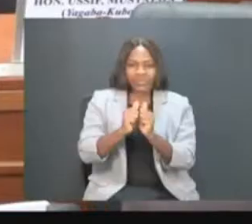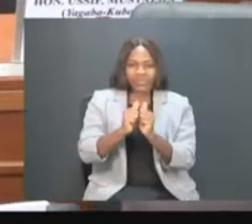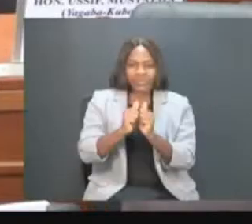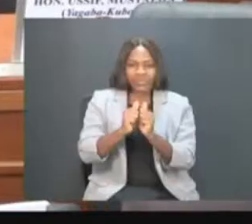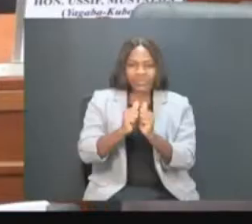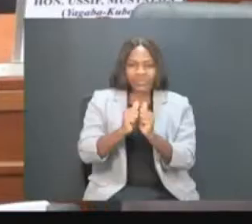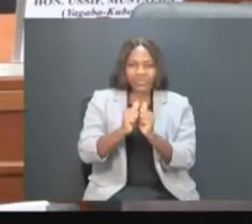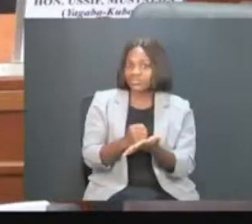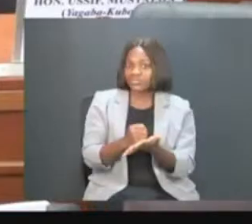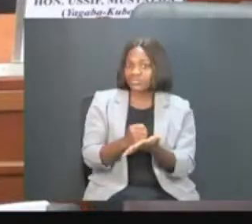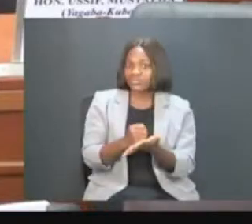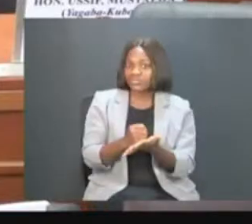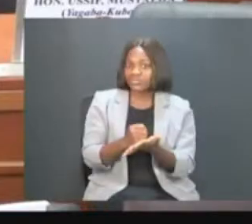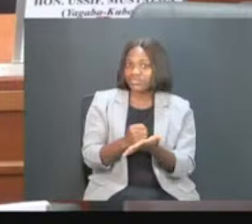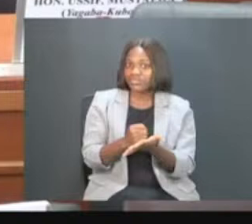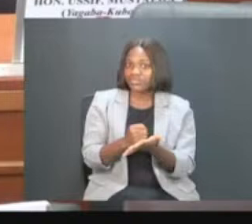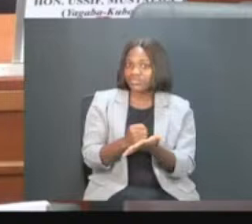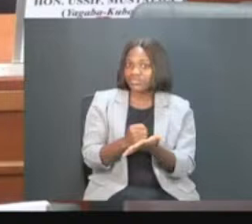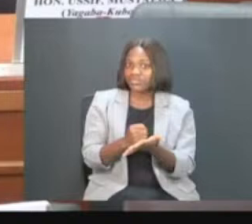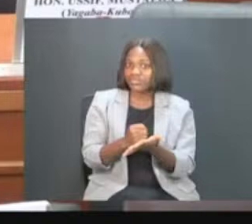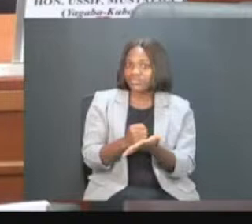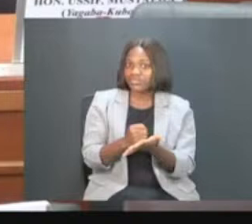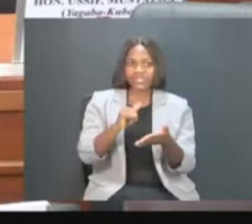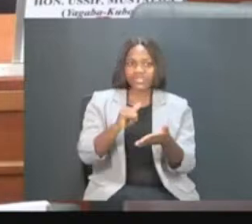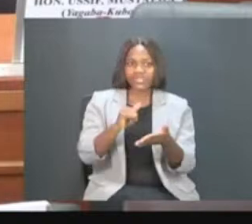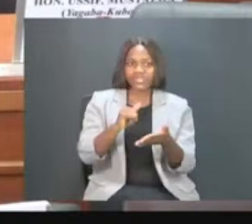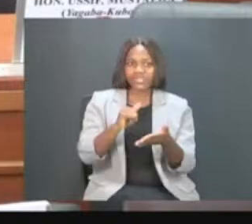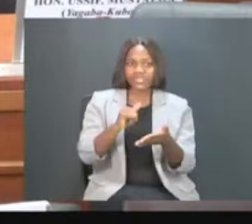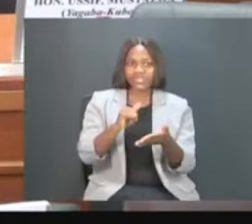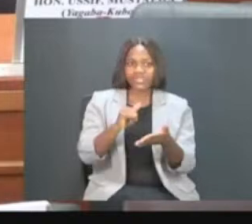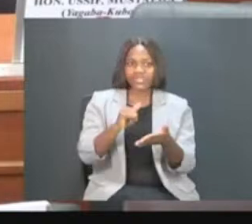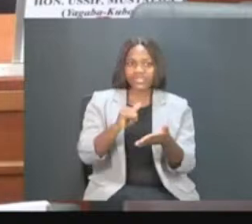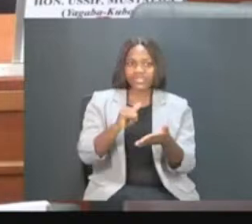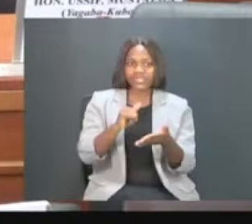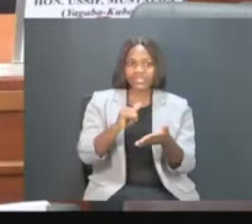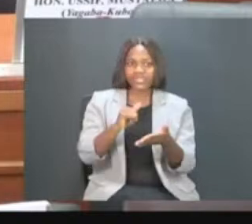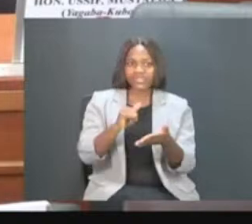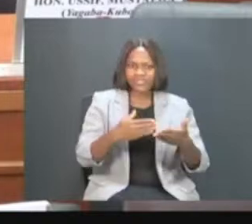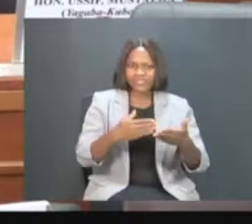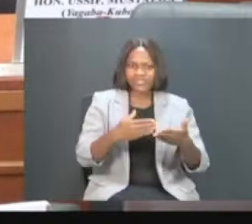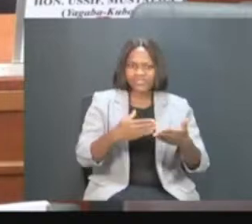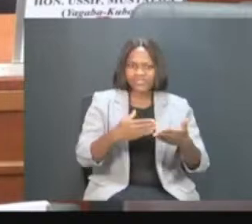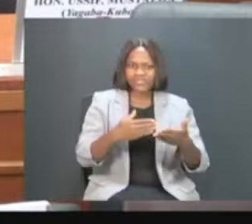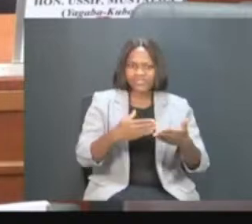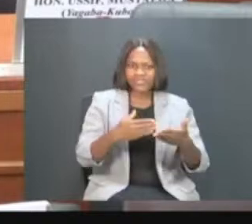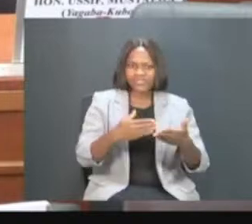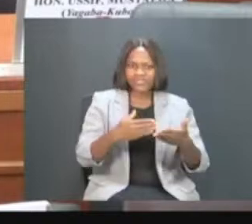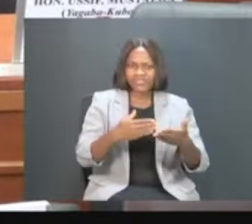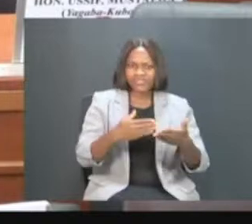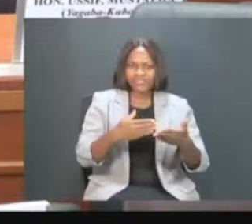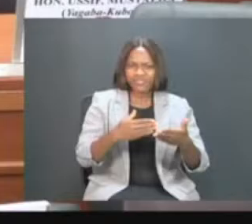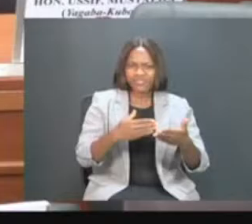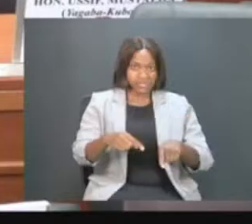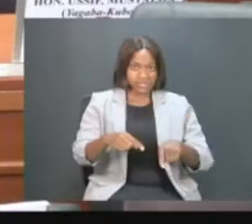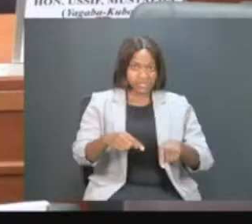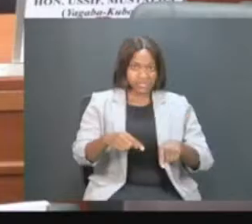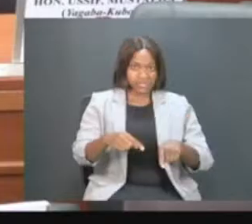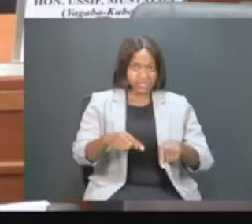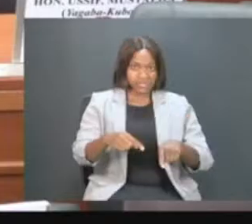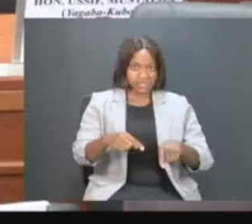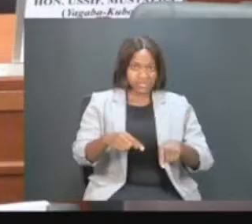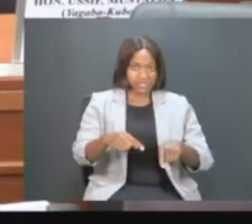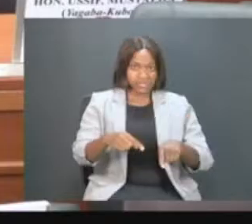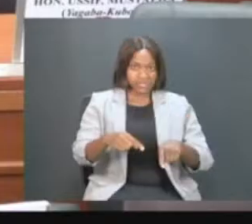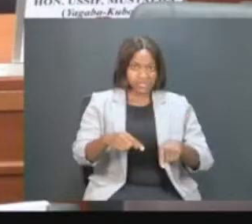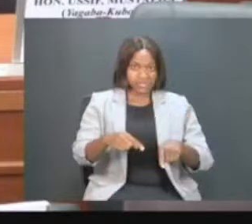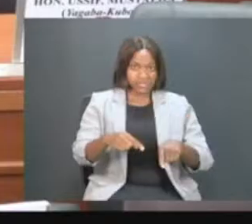is what we discussed earlier, that you are building the first floor before the foundation. Mr. Speaker, today we will cooperate and work with our